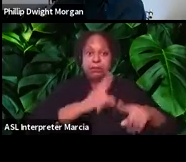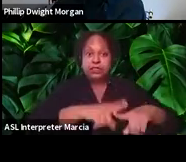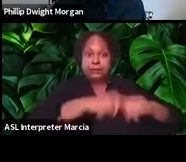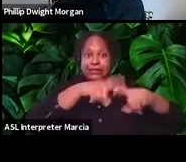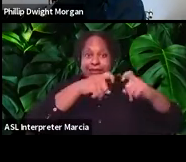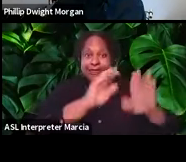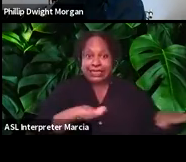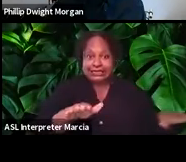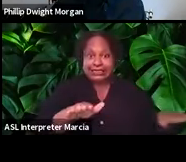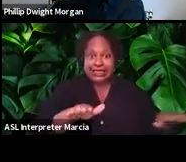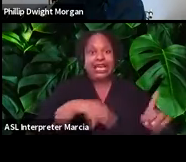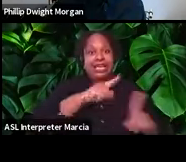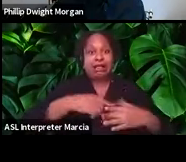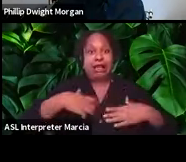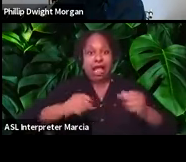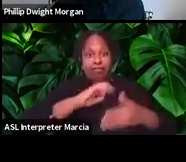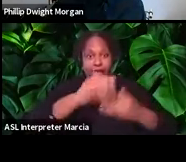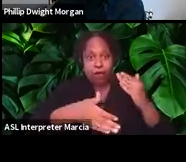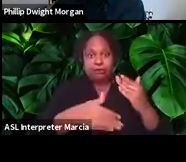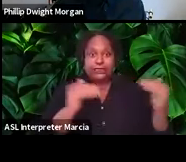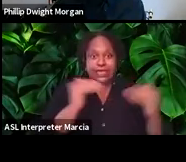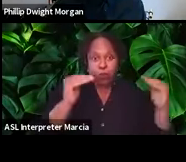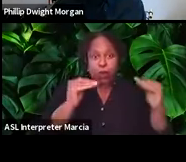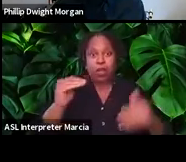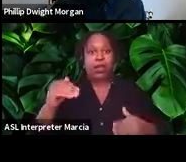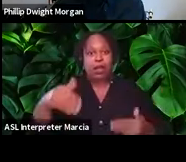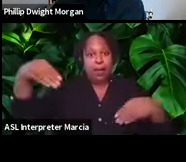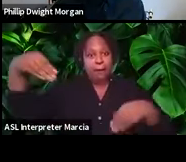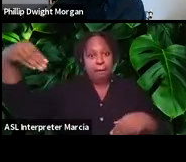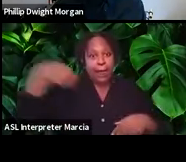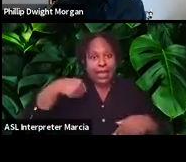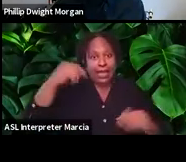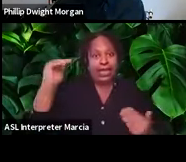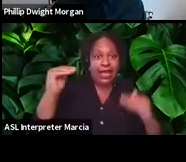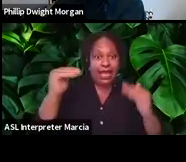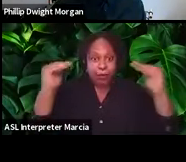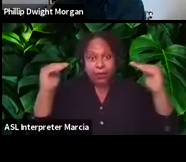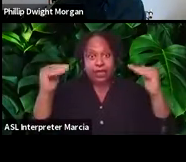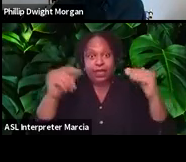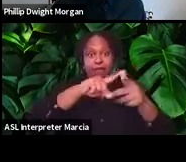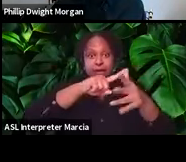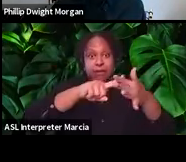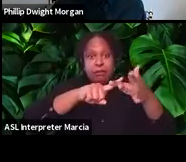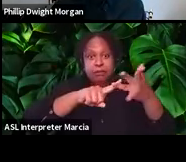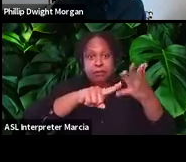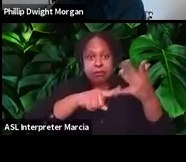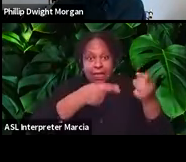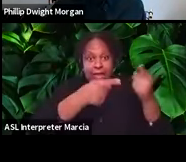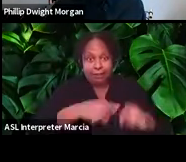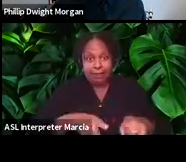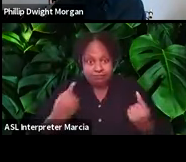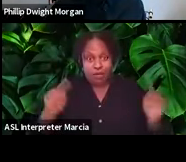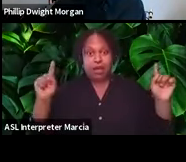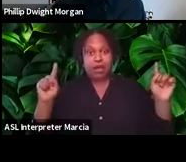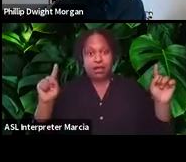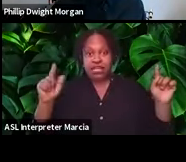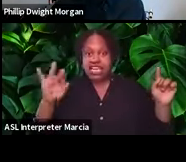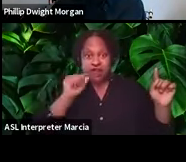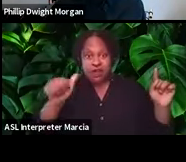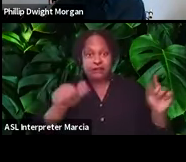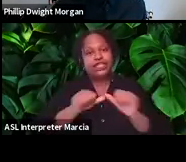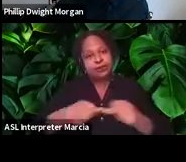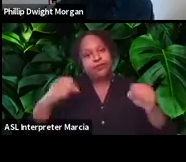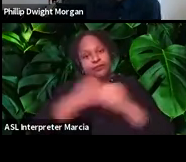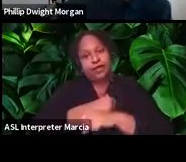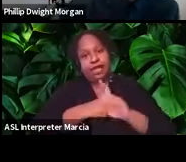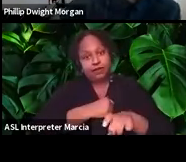health outcomes that are equal, until I get pay equity, until all of these things happen, we have to keep on fighting. And the more of us